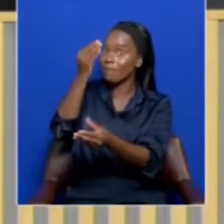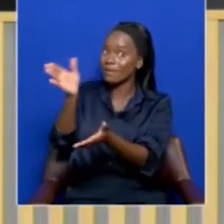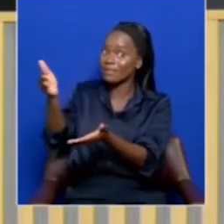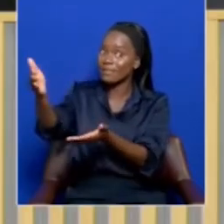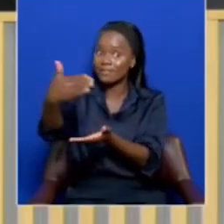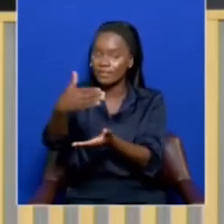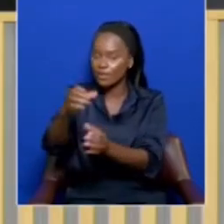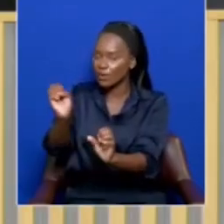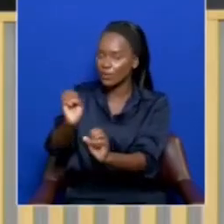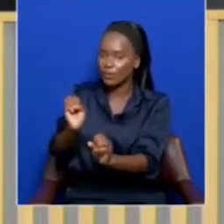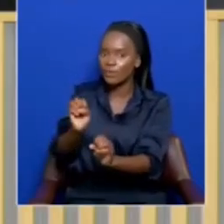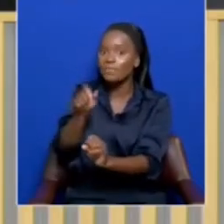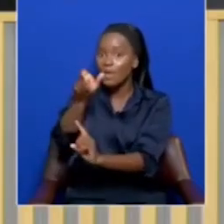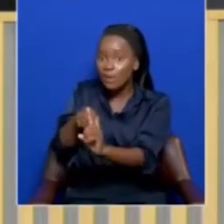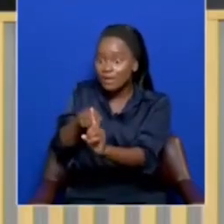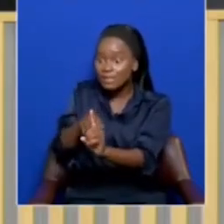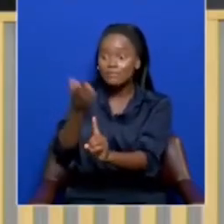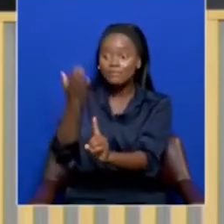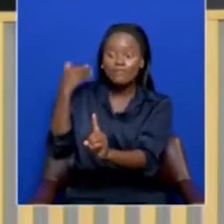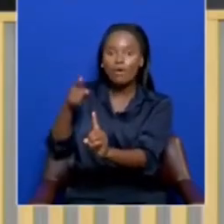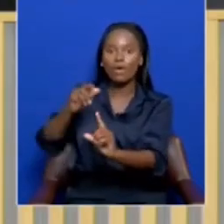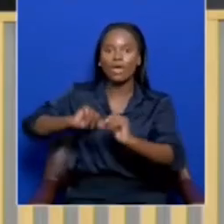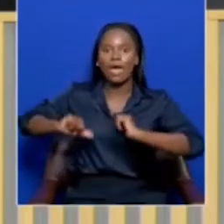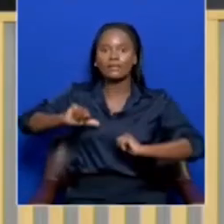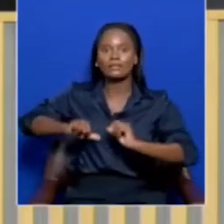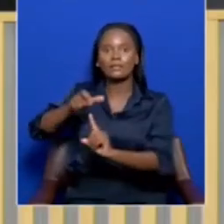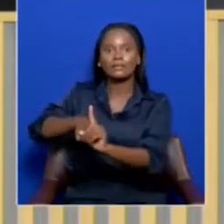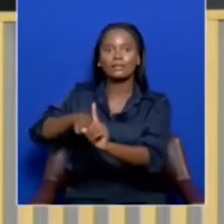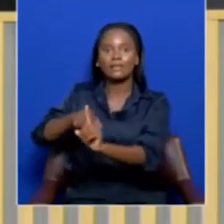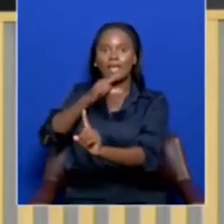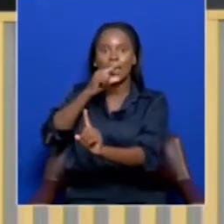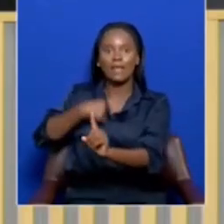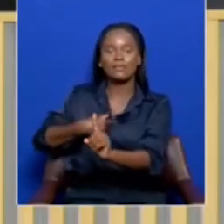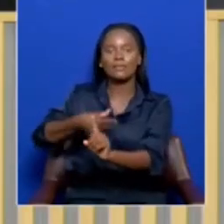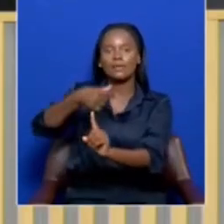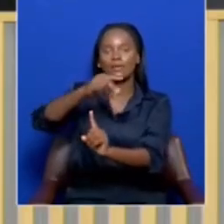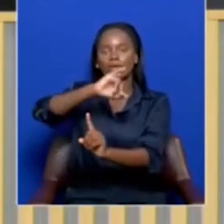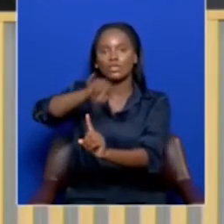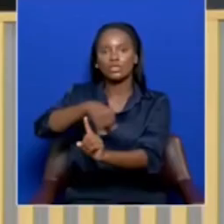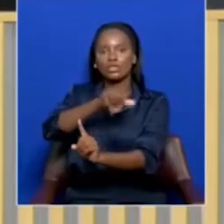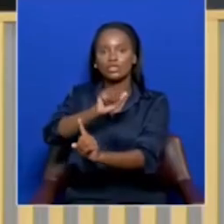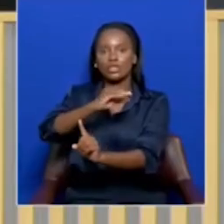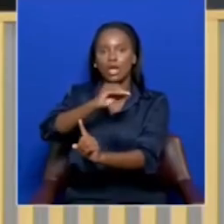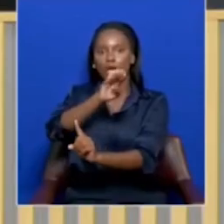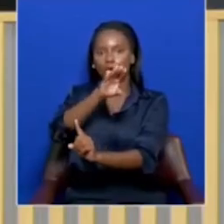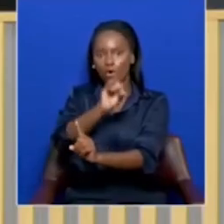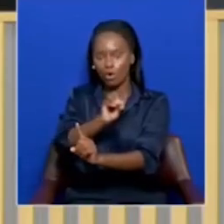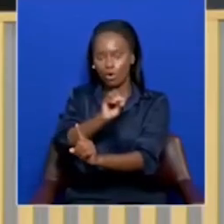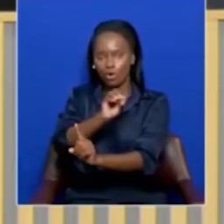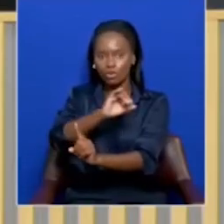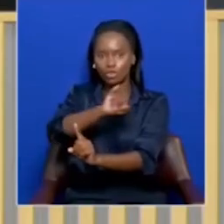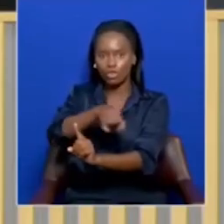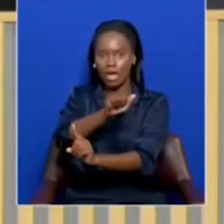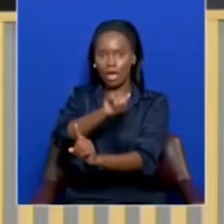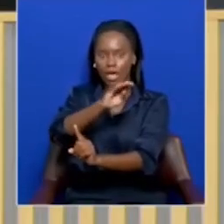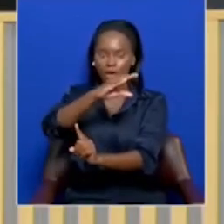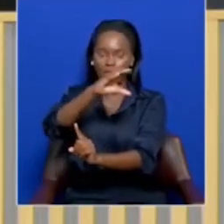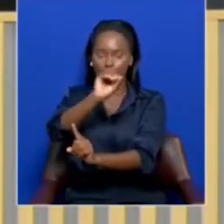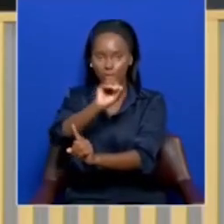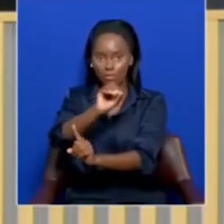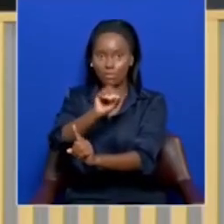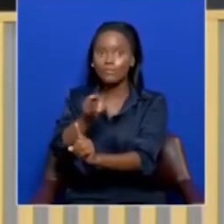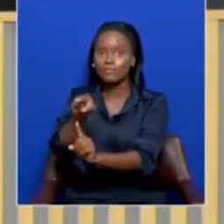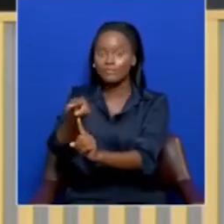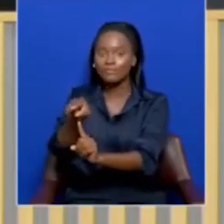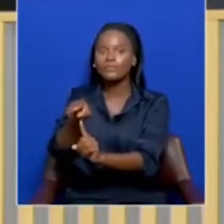General Jacobs. And in KZN, the person who was the provincial commissioner, it was an